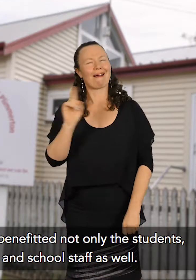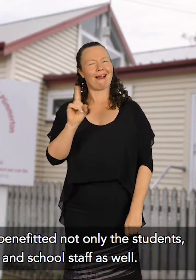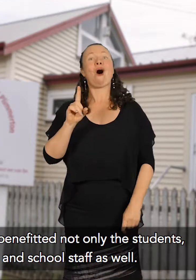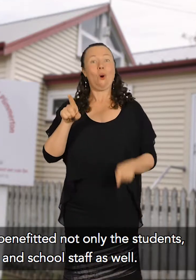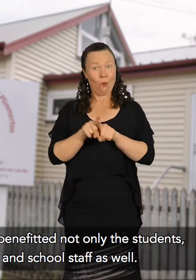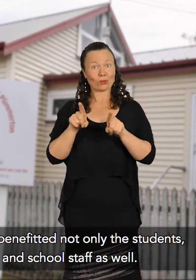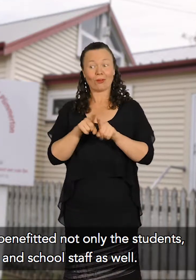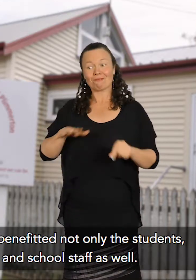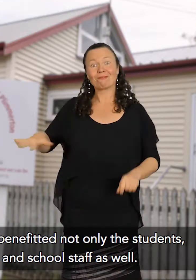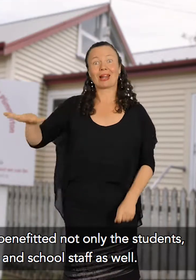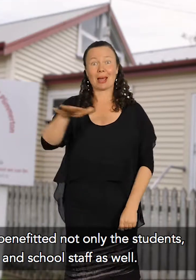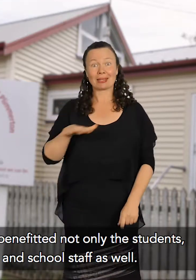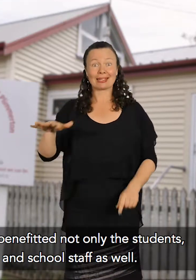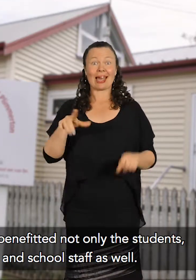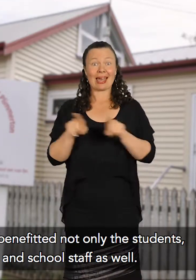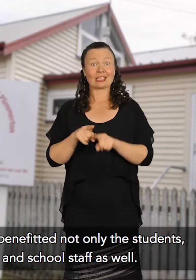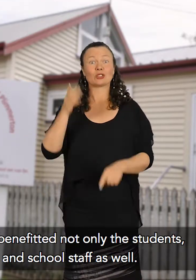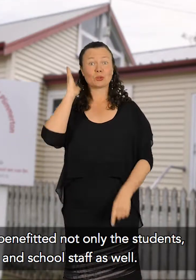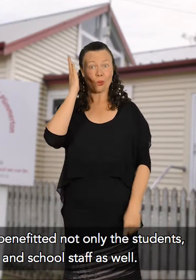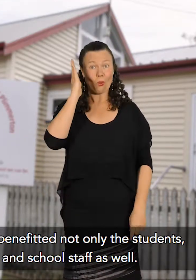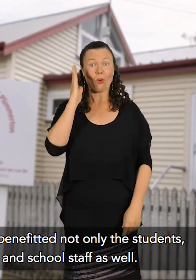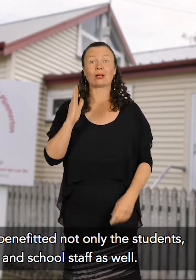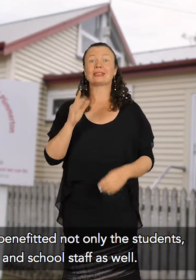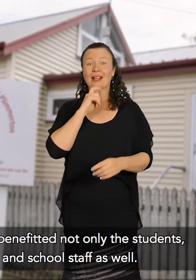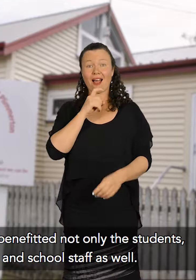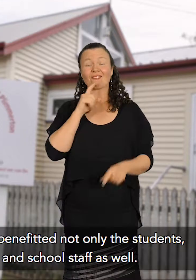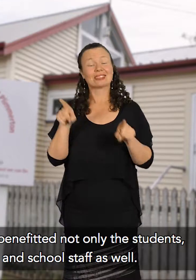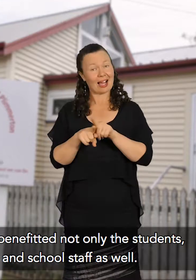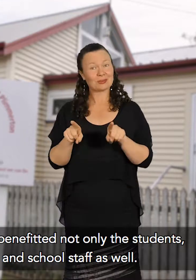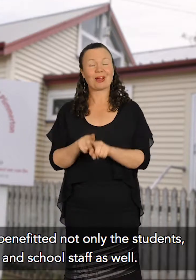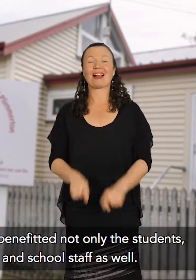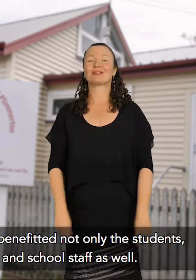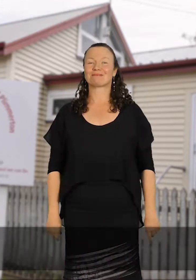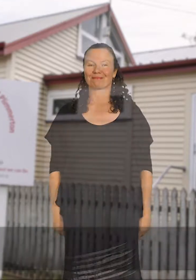their families and the school staff as well.